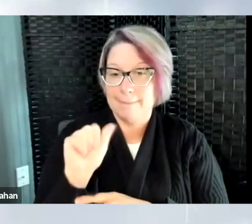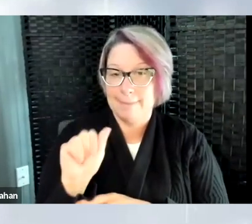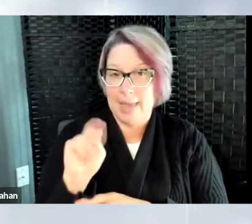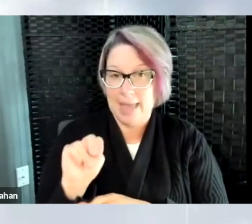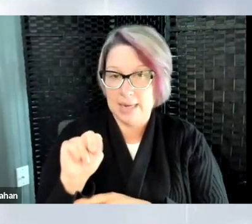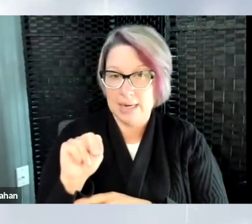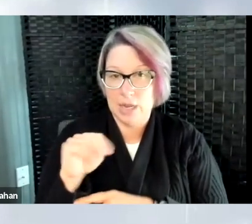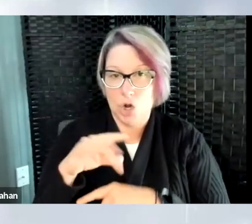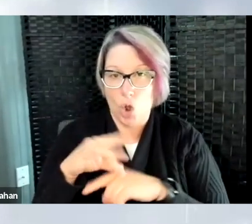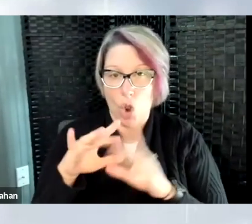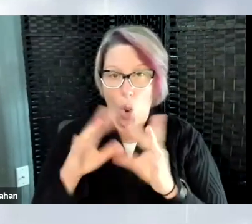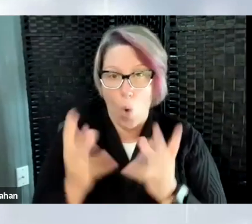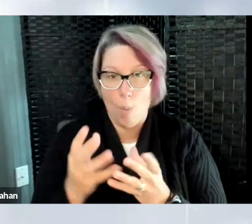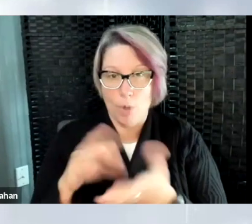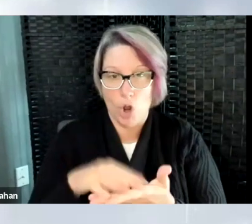Thanks for joining us today.